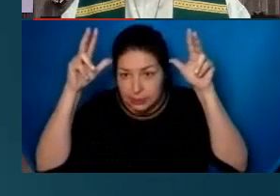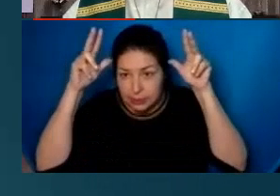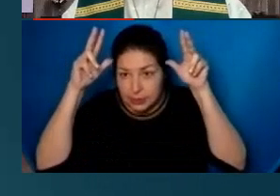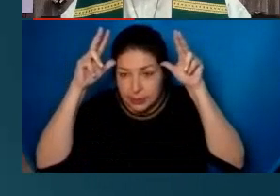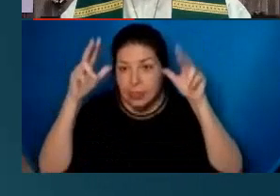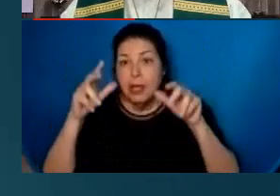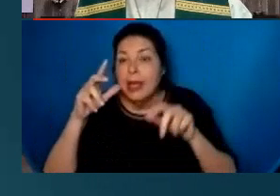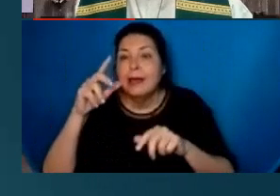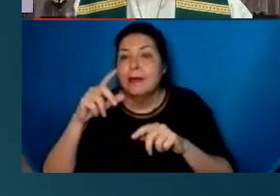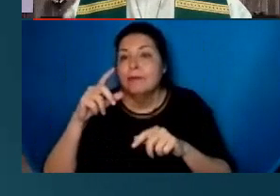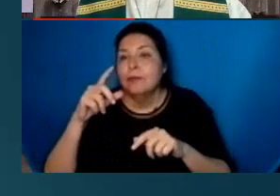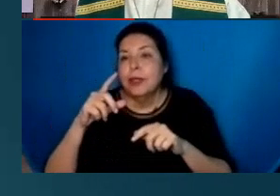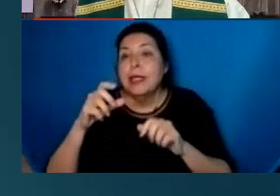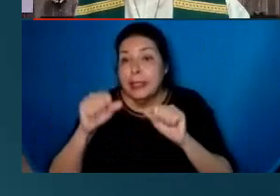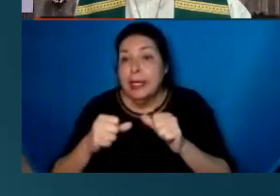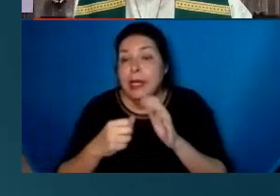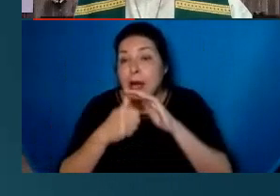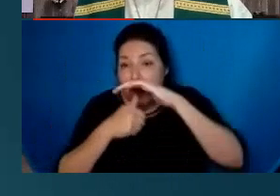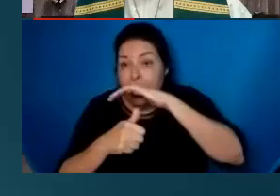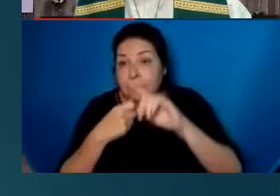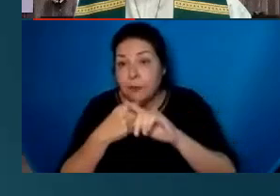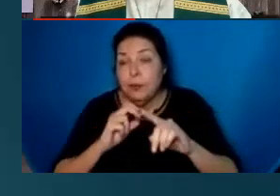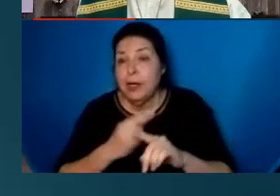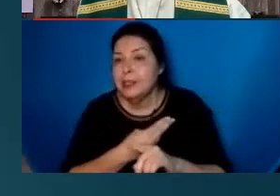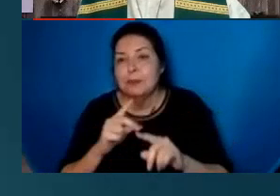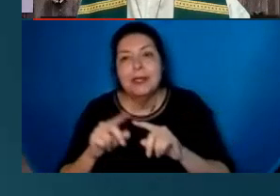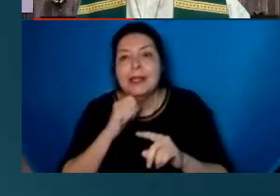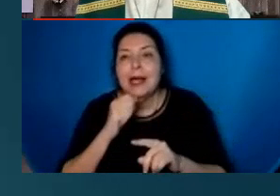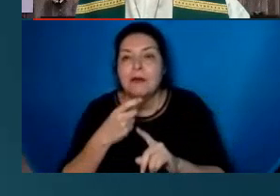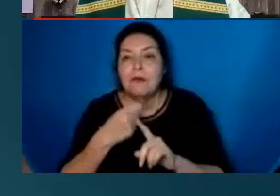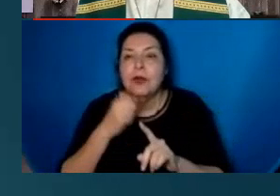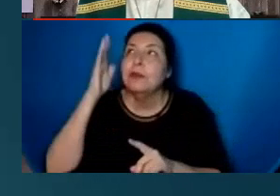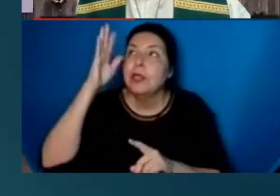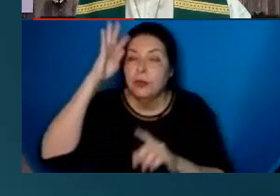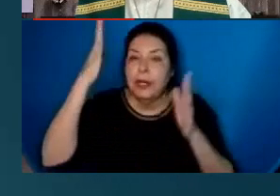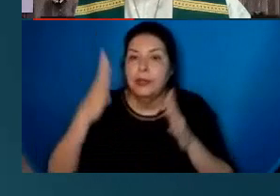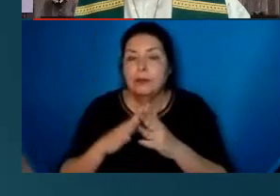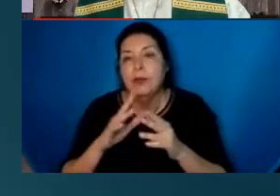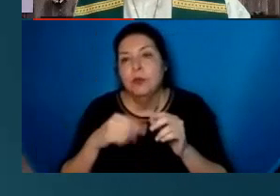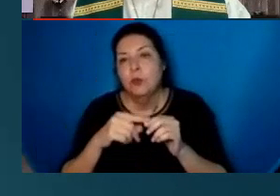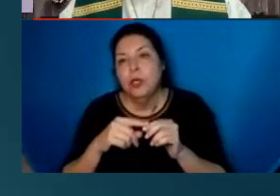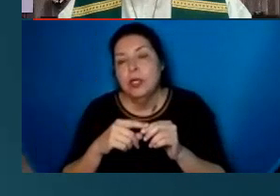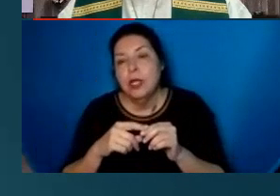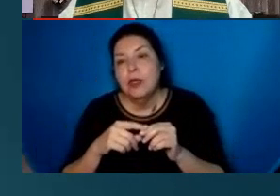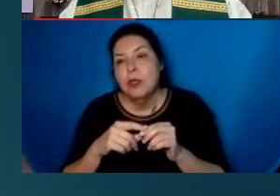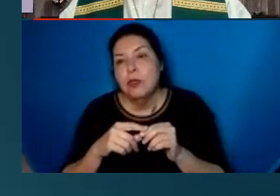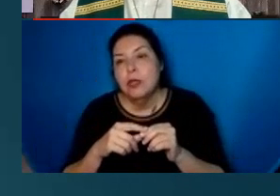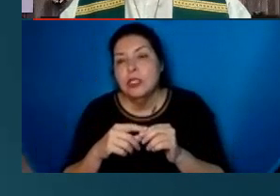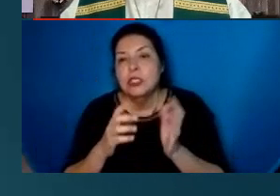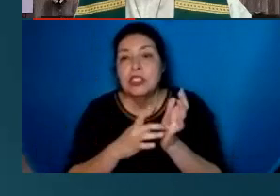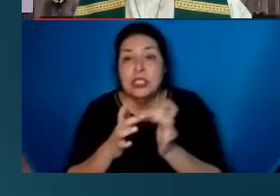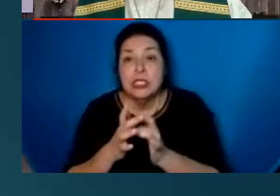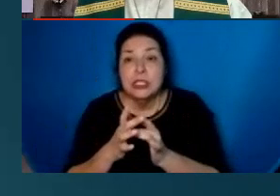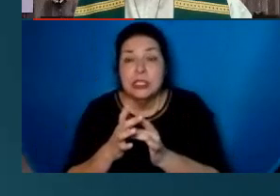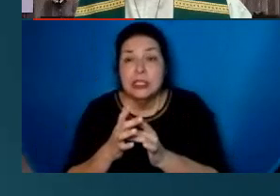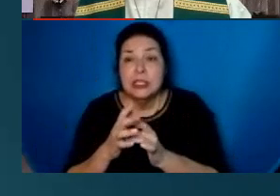their creator. When the demon heard the words of authority that came from the mouth of Jesus, it